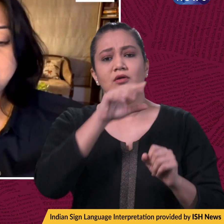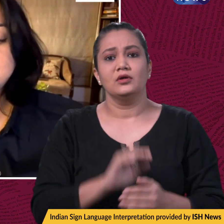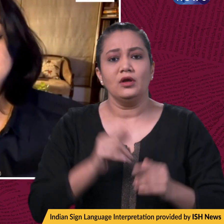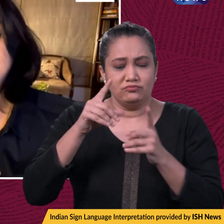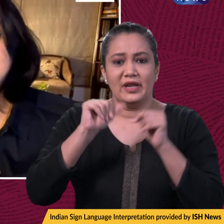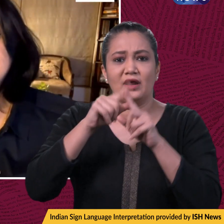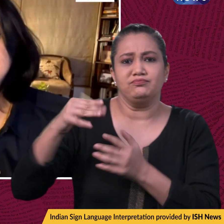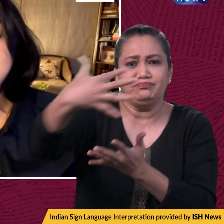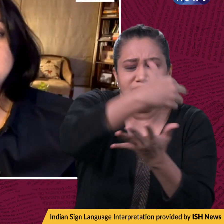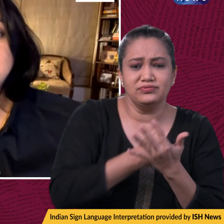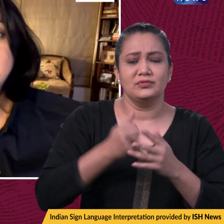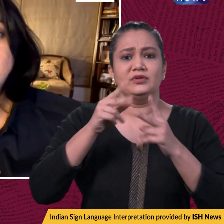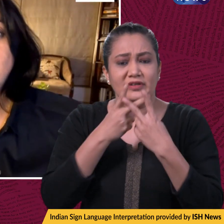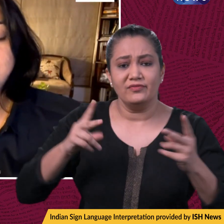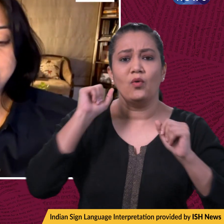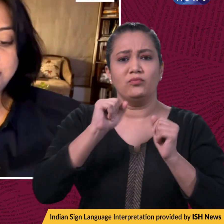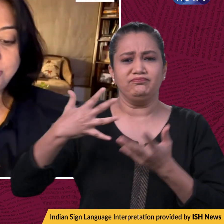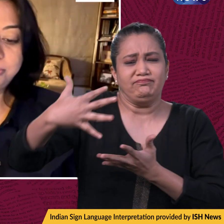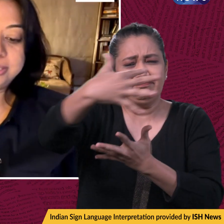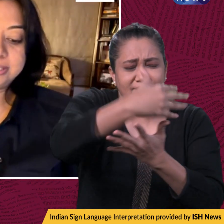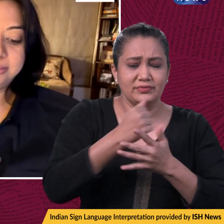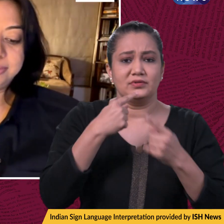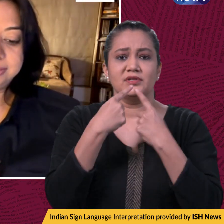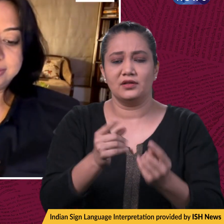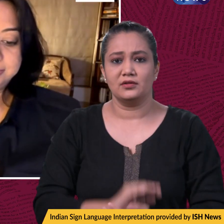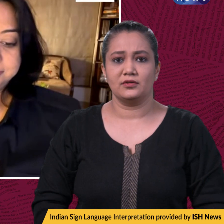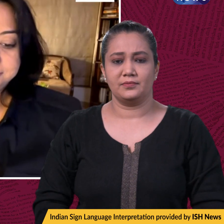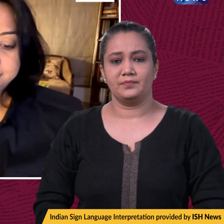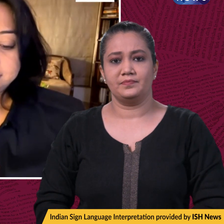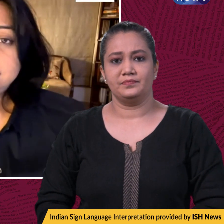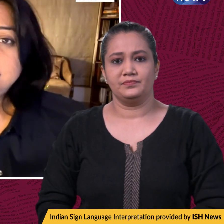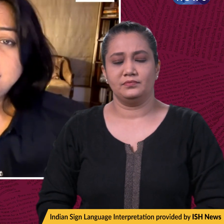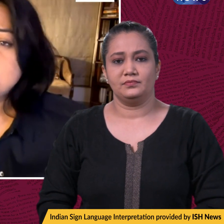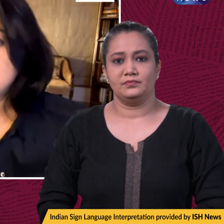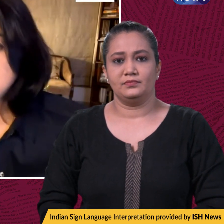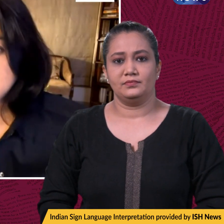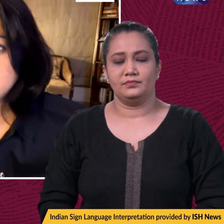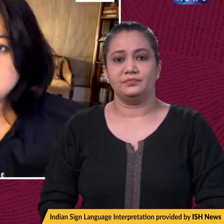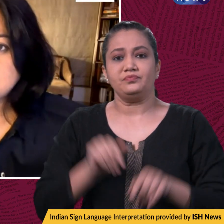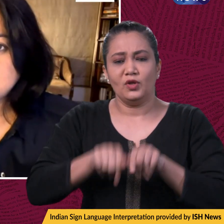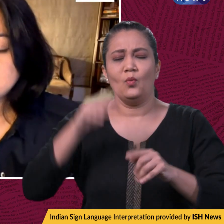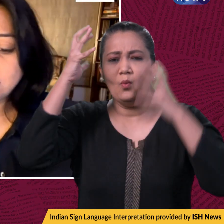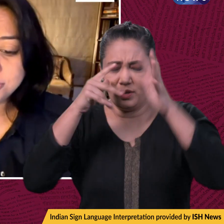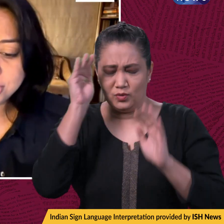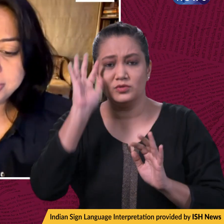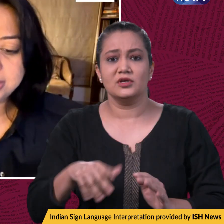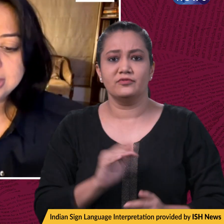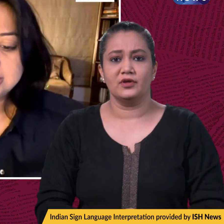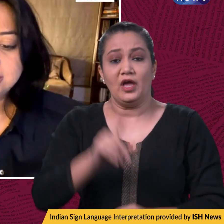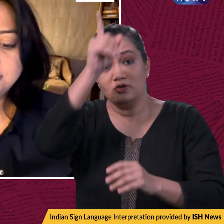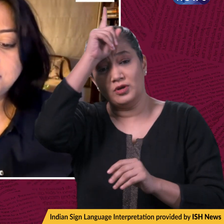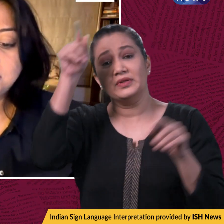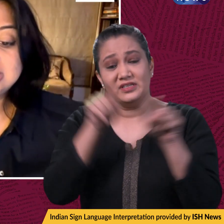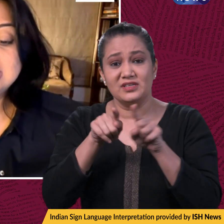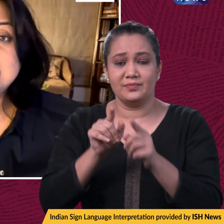data as part of a wider network of genomic surveillance. There's also worrying news coming out of Germany.